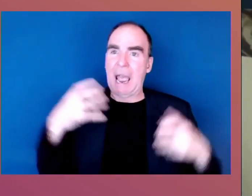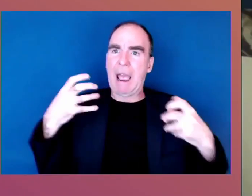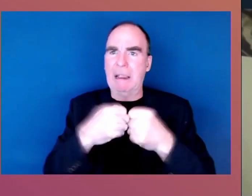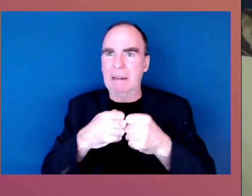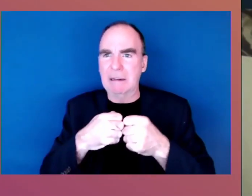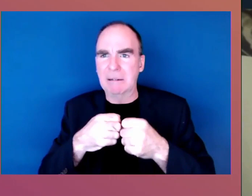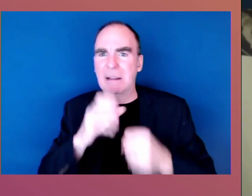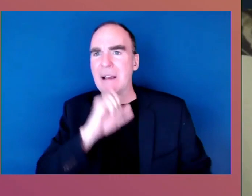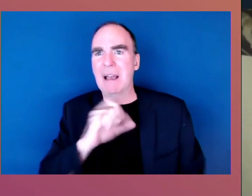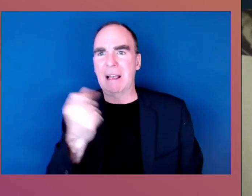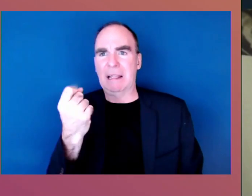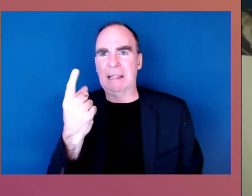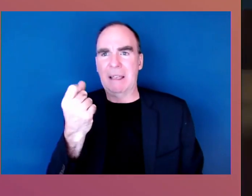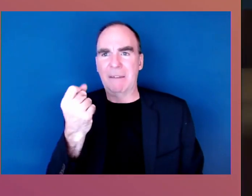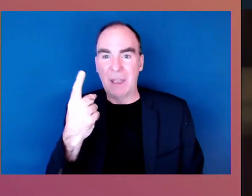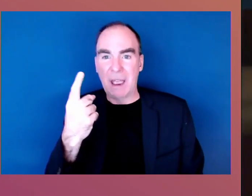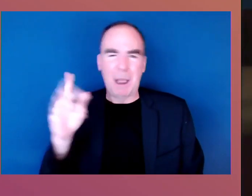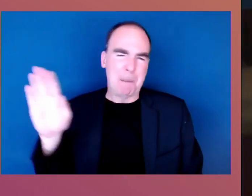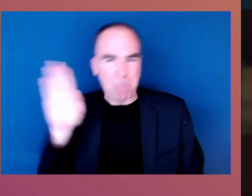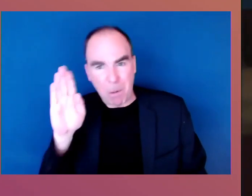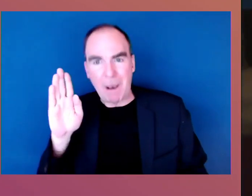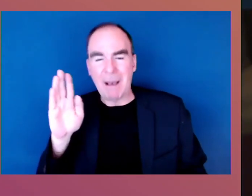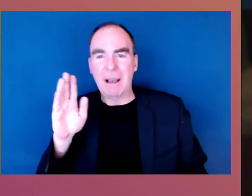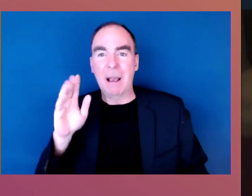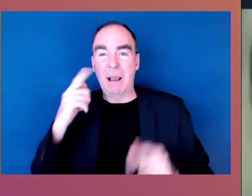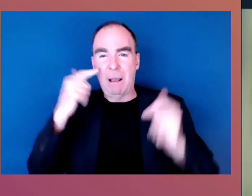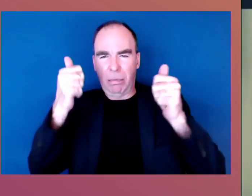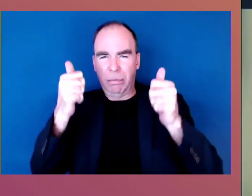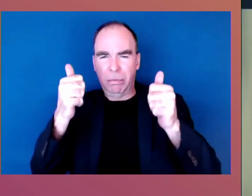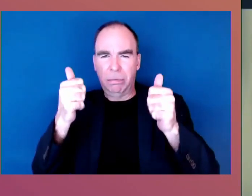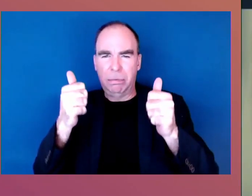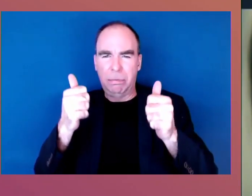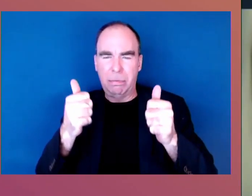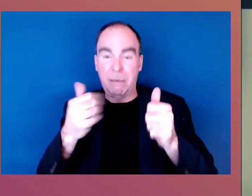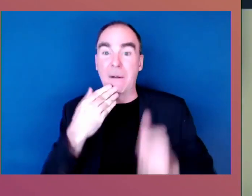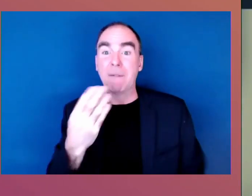lost my sight, and by the age of 14, I was totally blind.